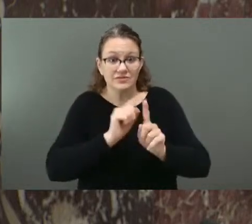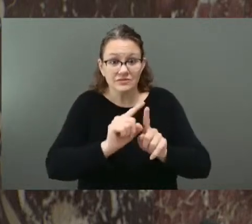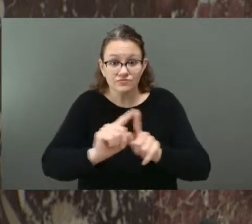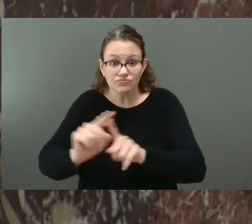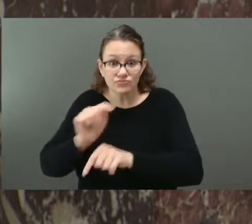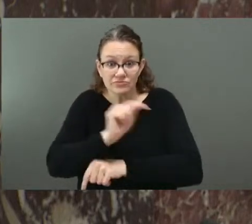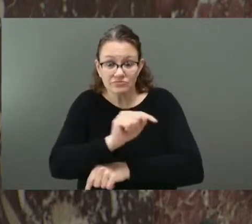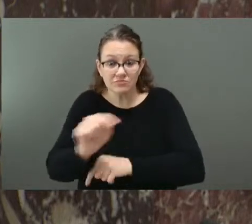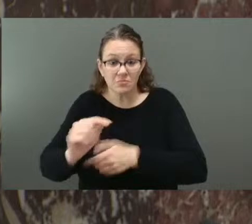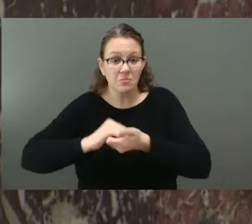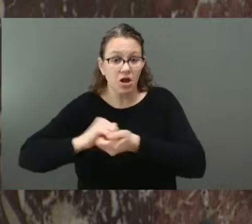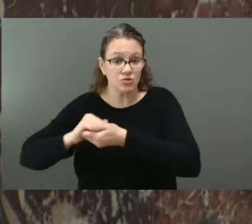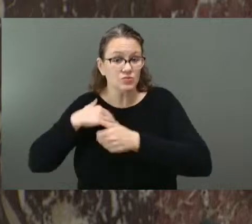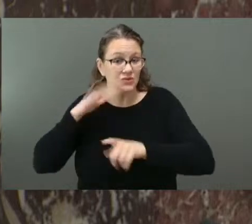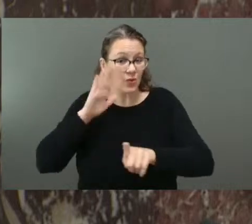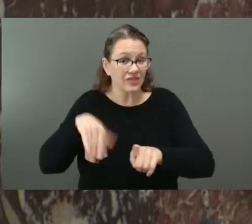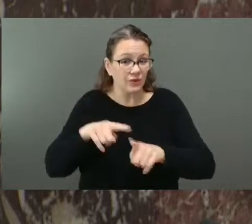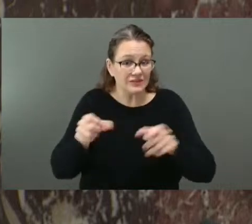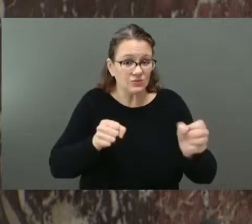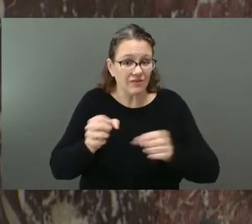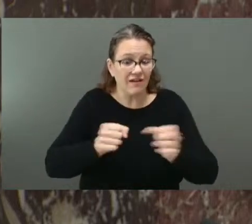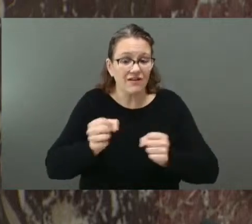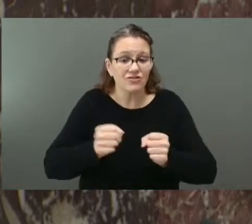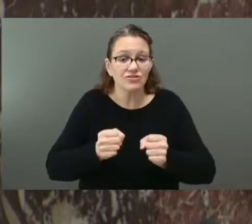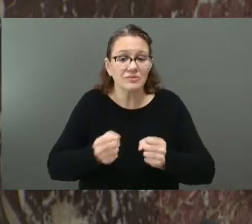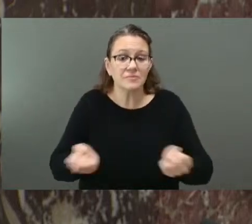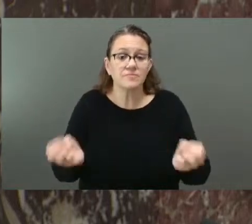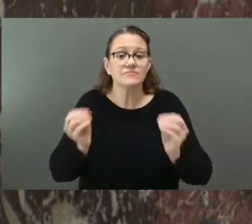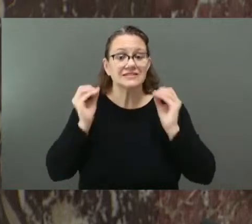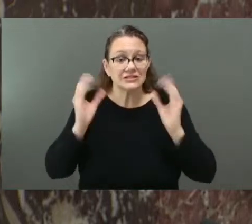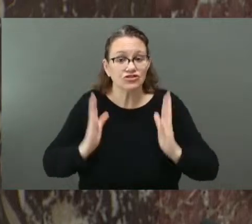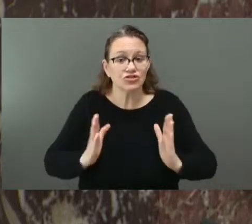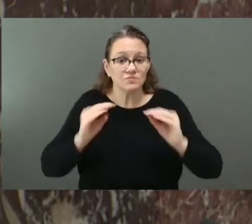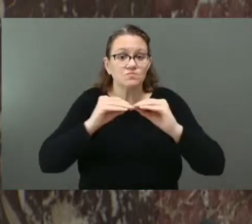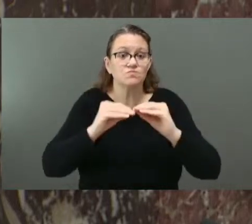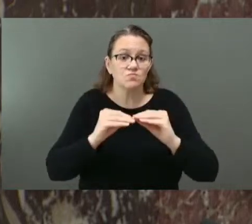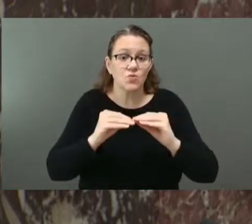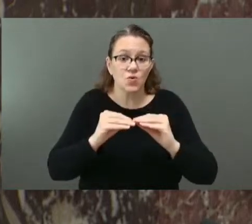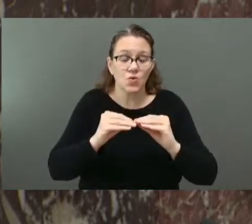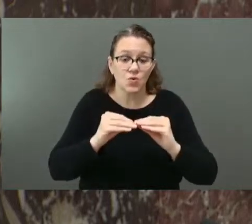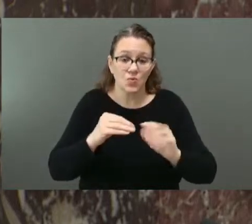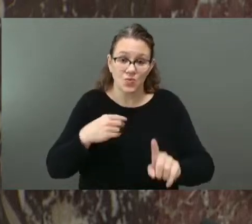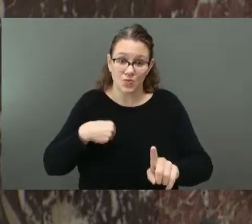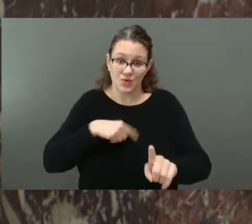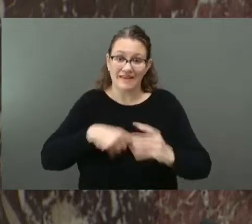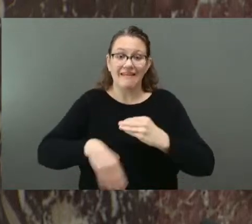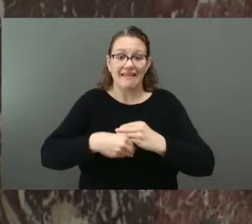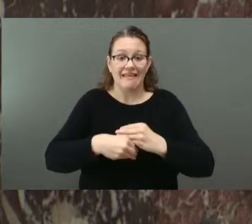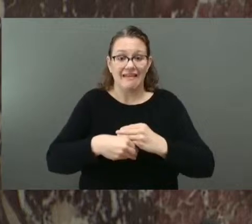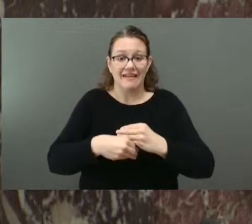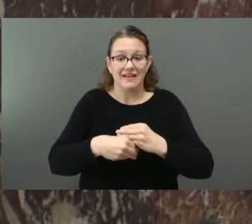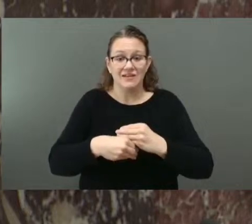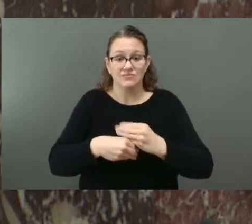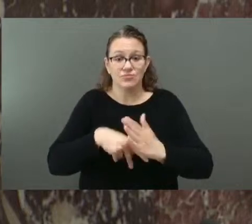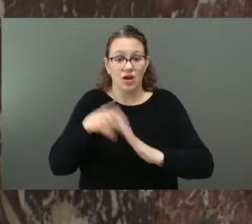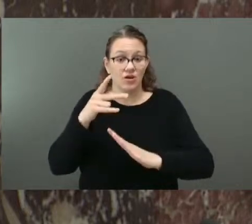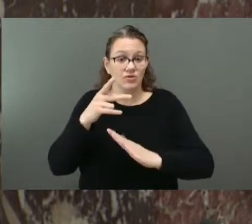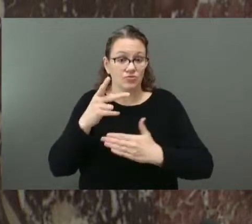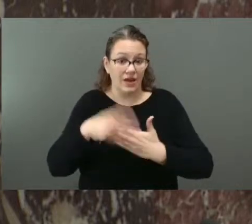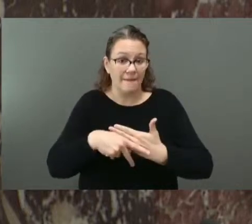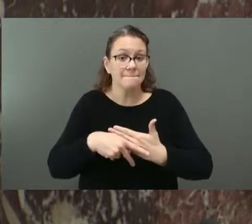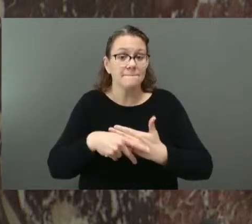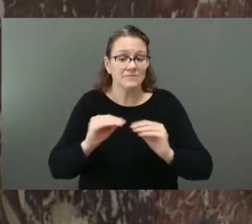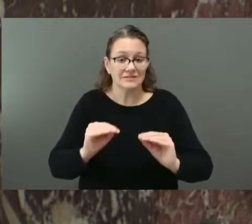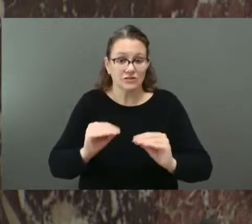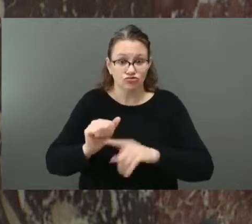Mr. Speaker, that we have added more teacher training seats since we formed the government, more than 300 new seats, teacher